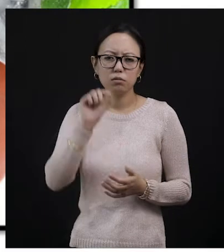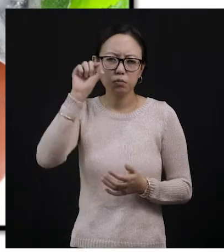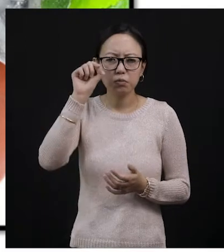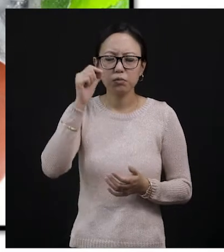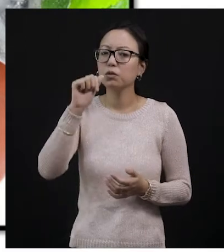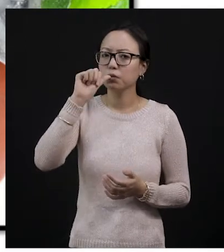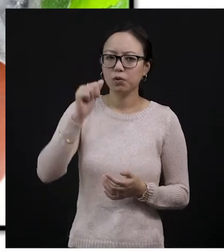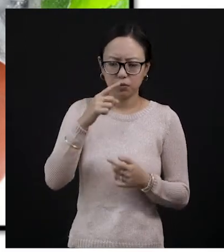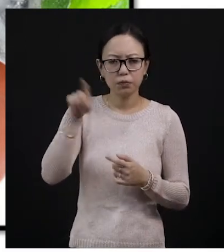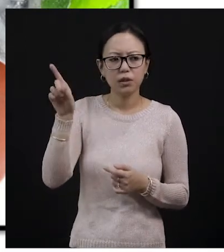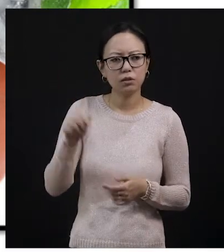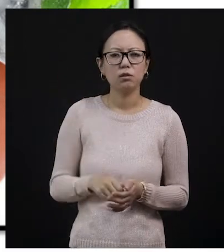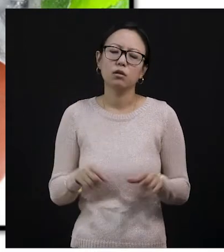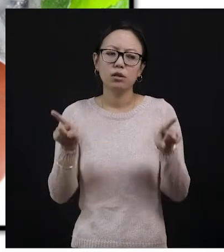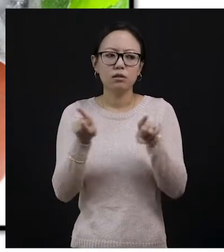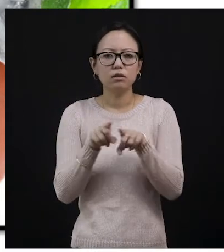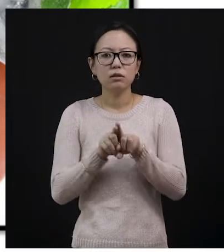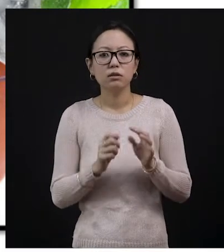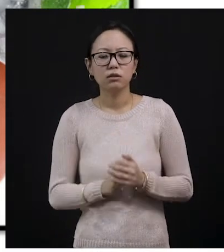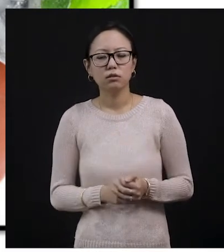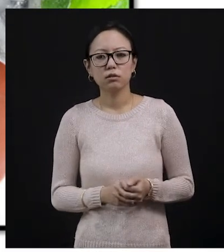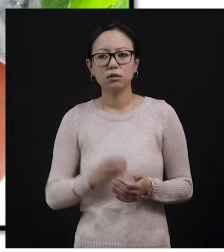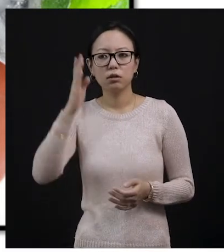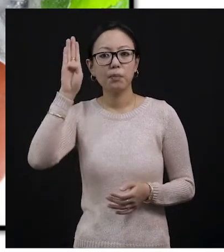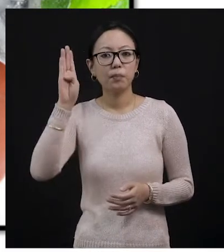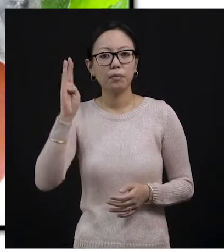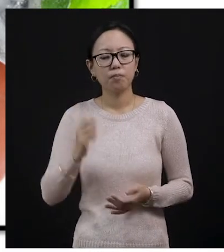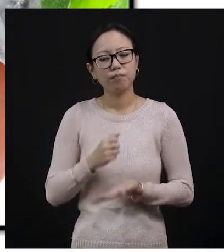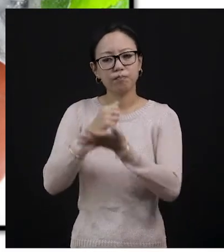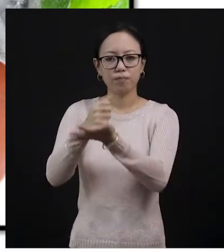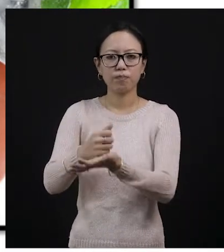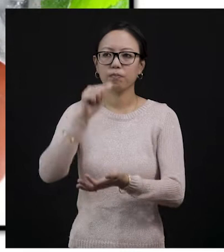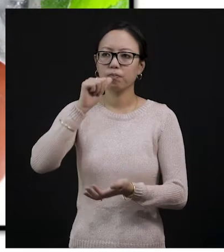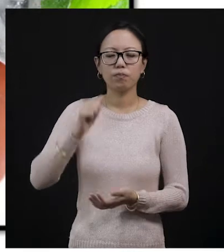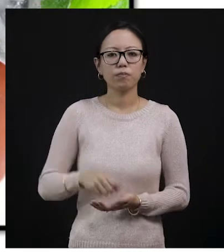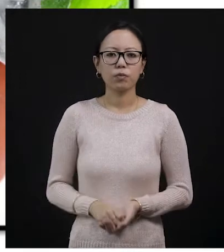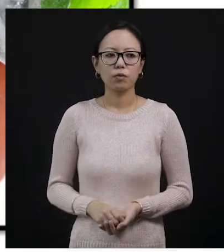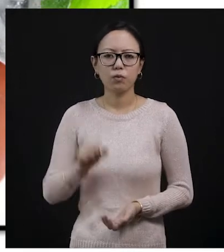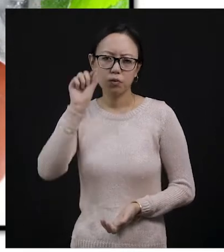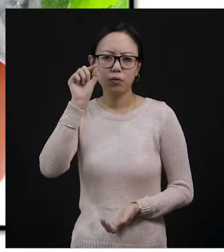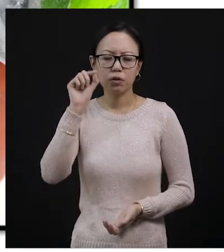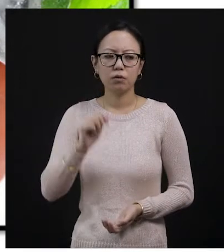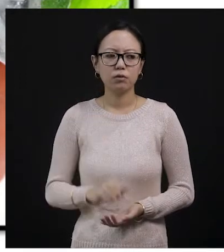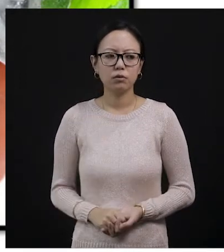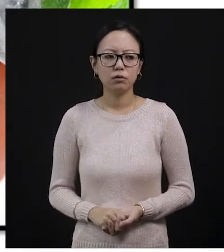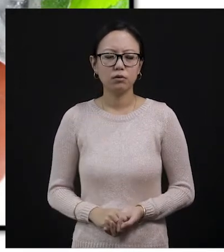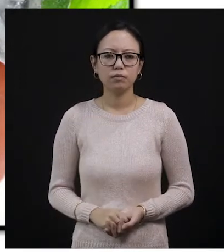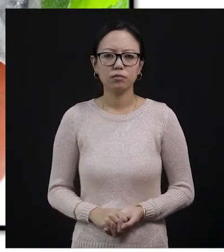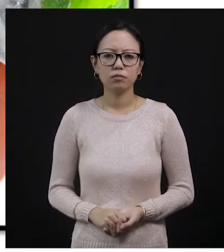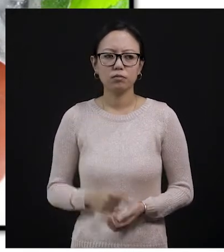breathing, and it is, giving out water. At first, when you are, when you're doing like